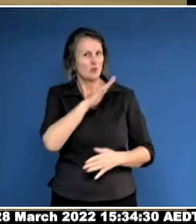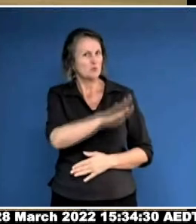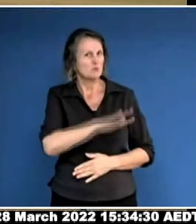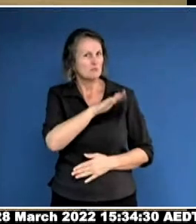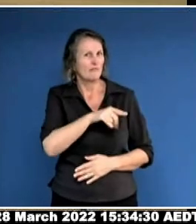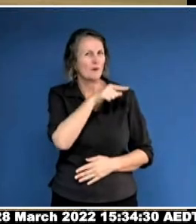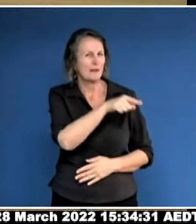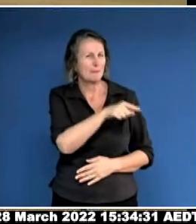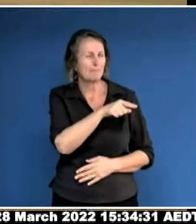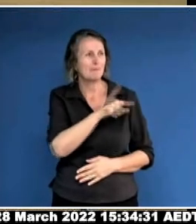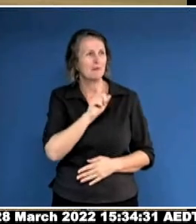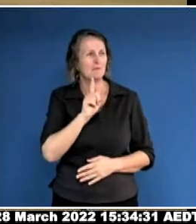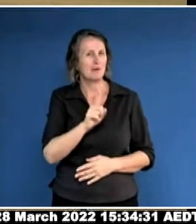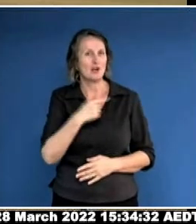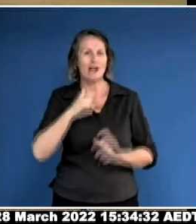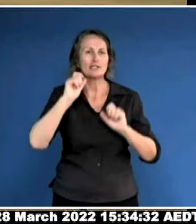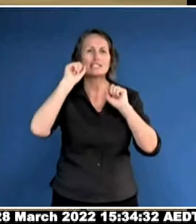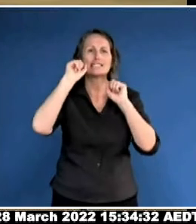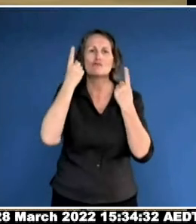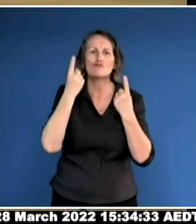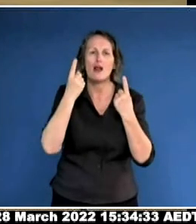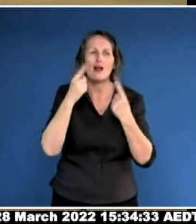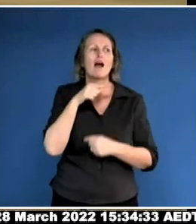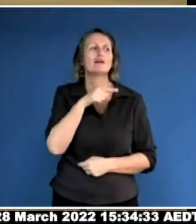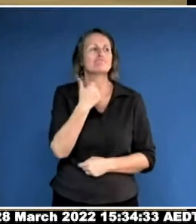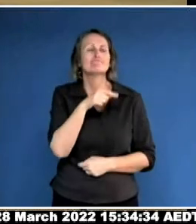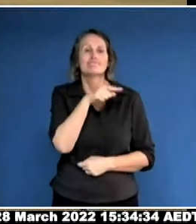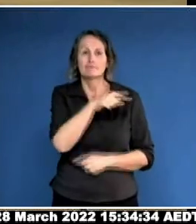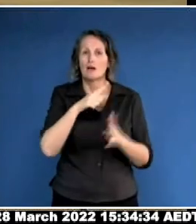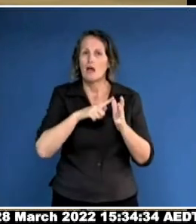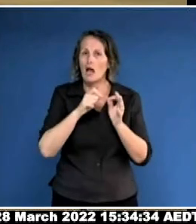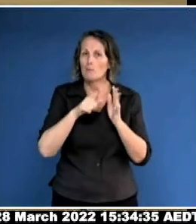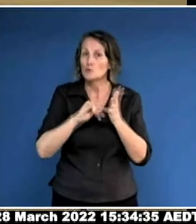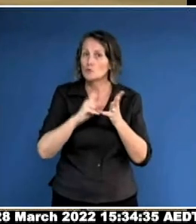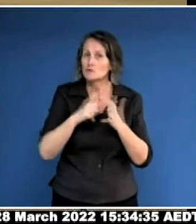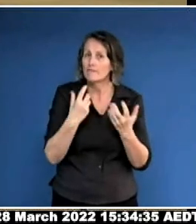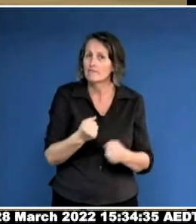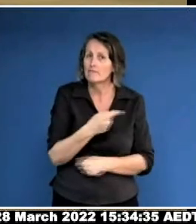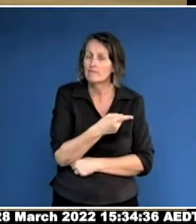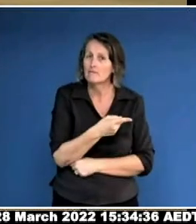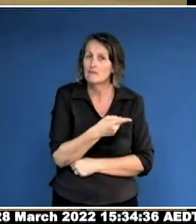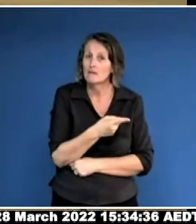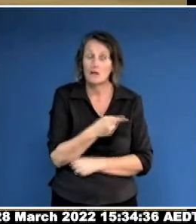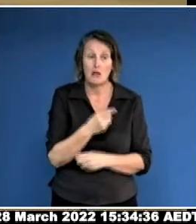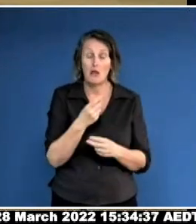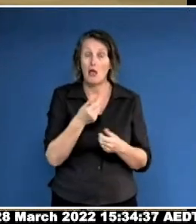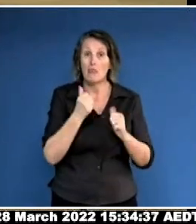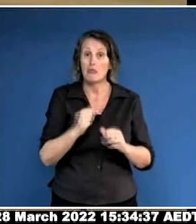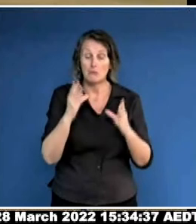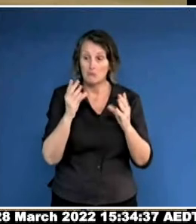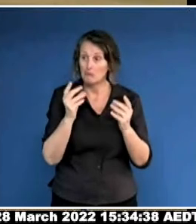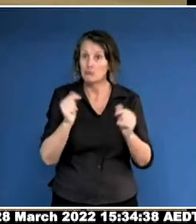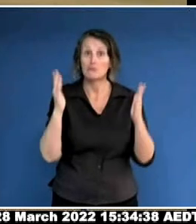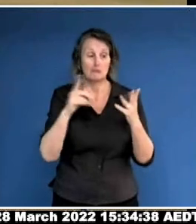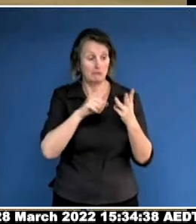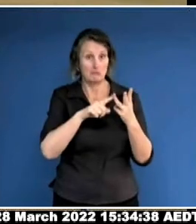was experiencing and I didn't identify them as abusive behaviours at the time. Then all of a sudden he just disappeared and I never